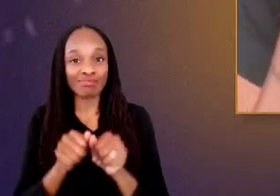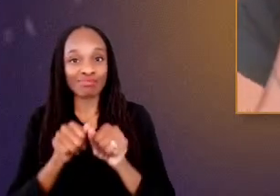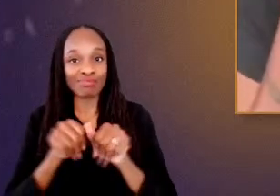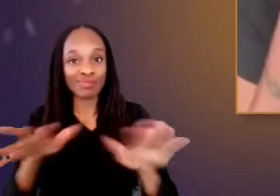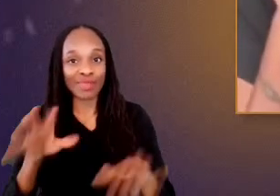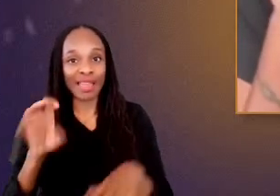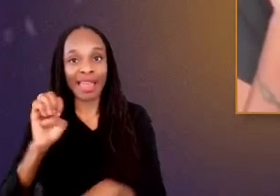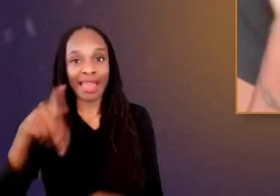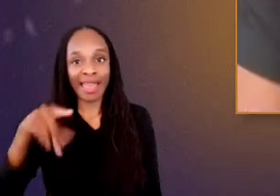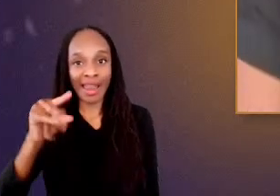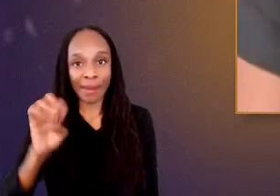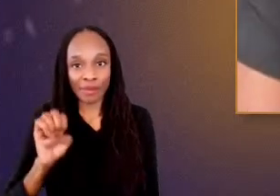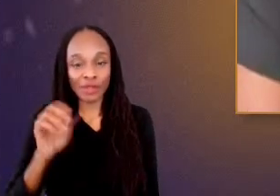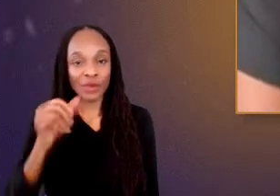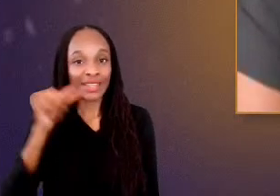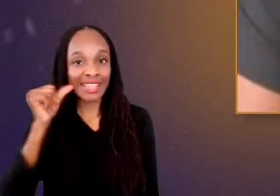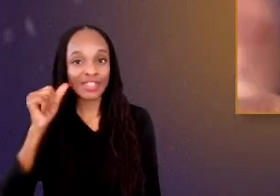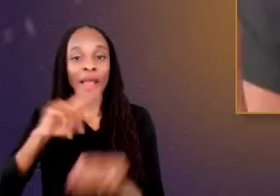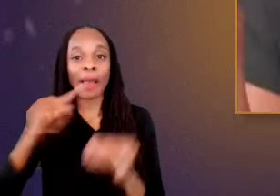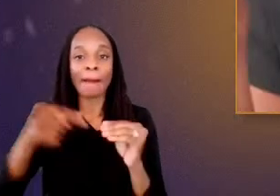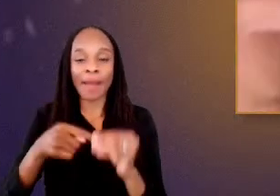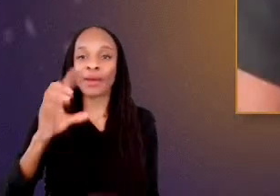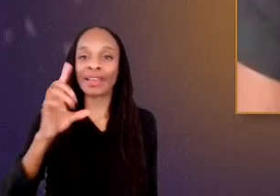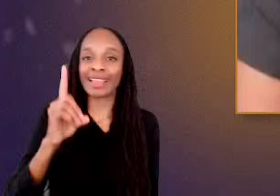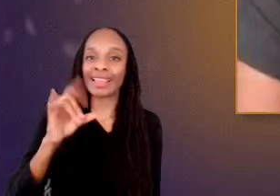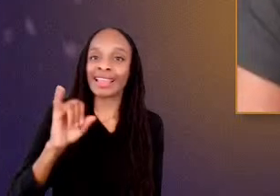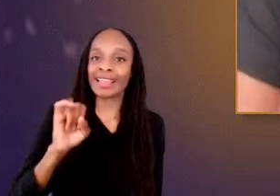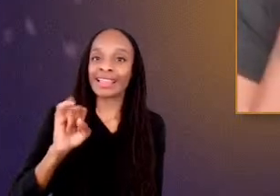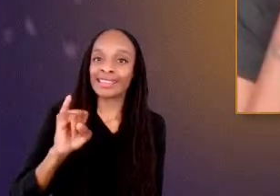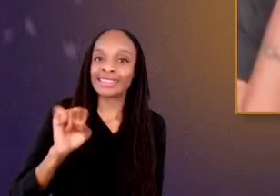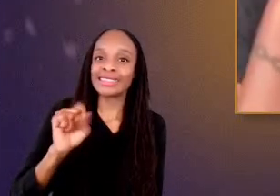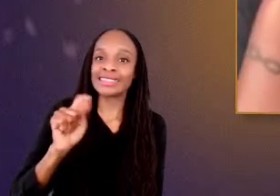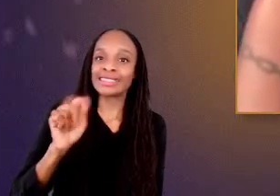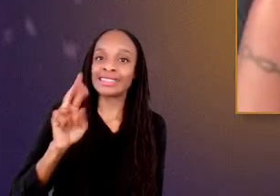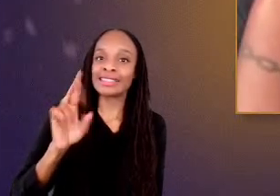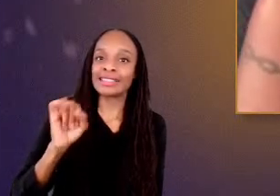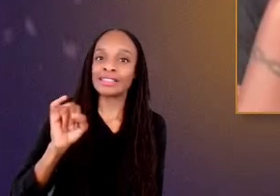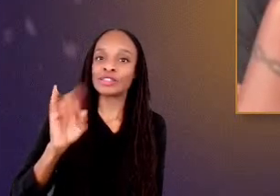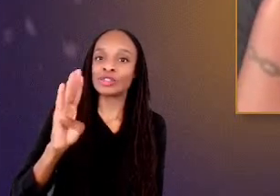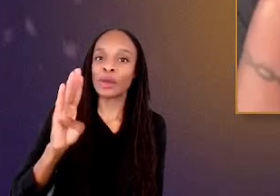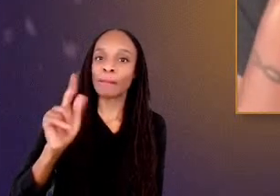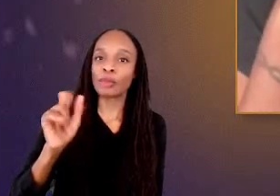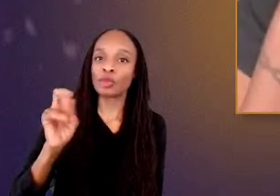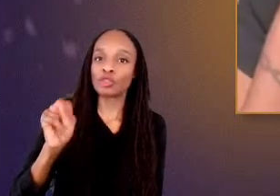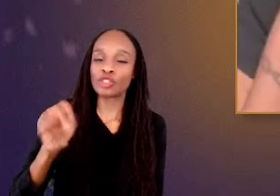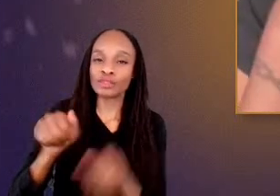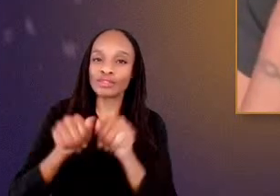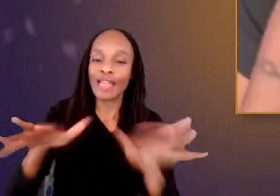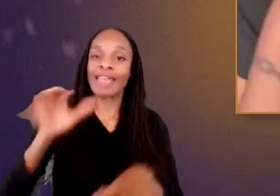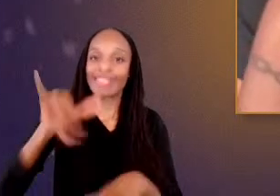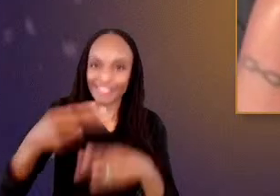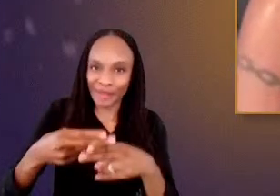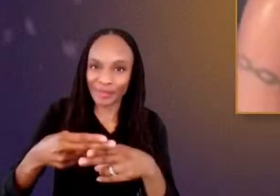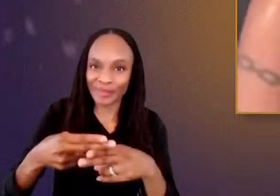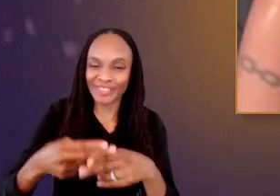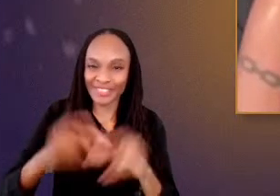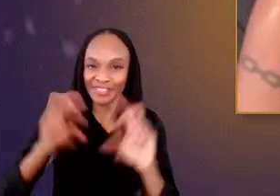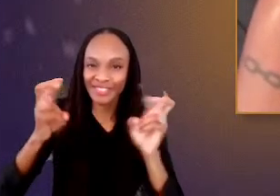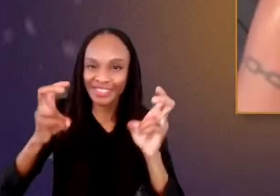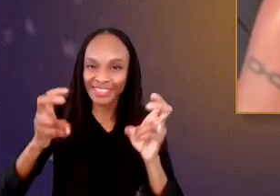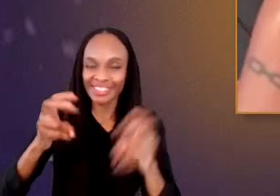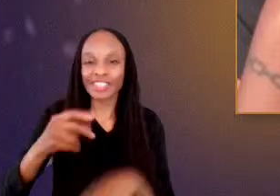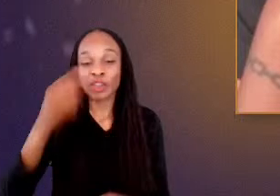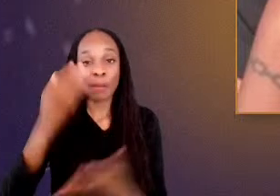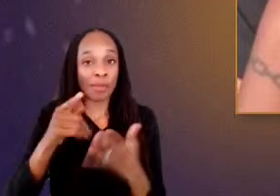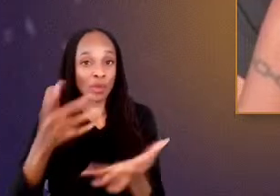yesterday on distribution. It is called Distribution and it lays out what distribution is. So you may want to listen to that